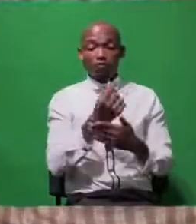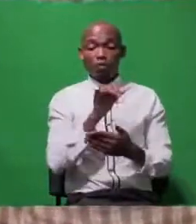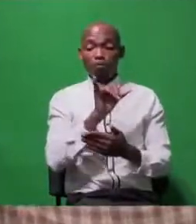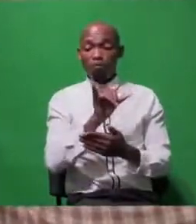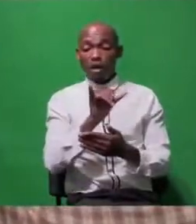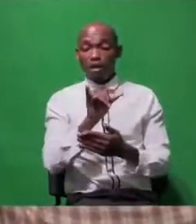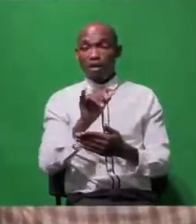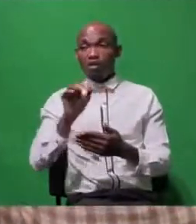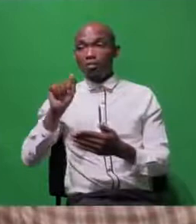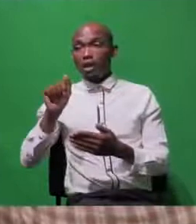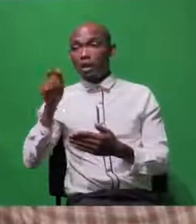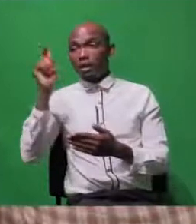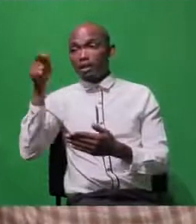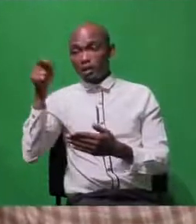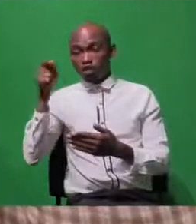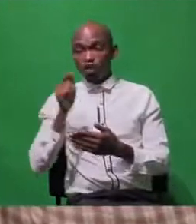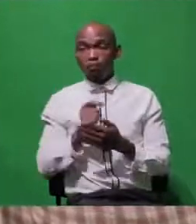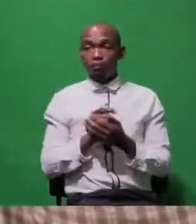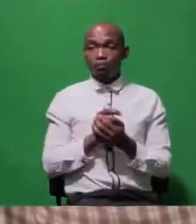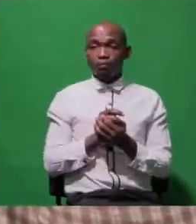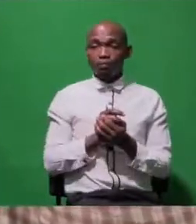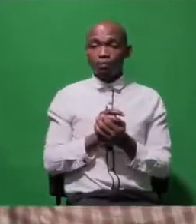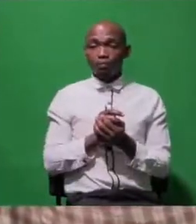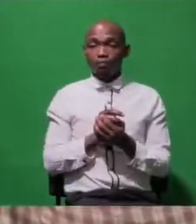dash. This one.